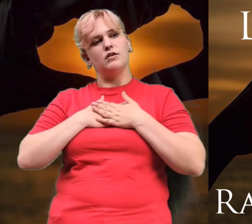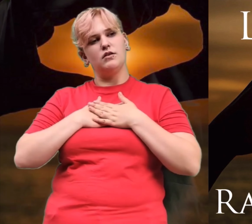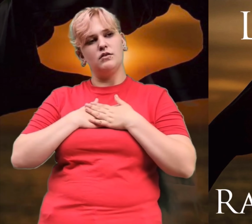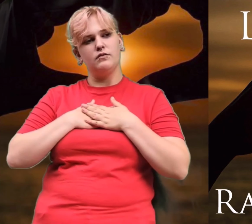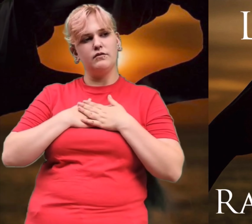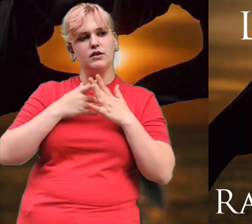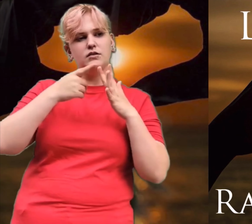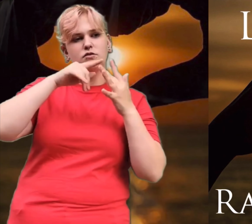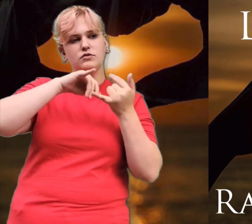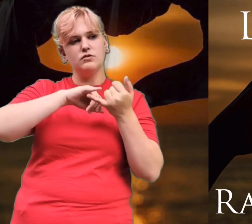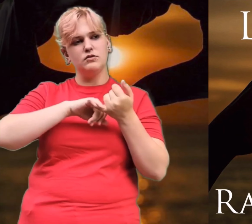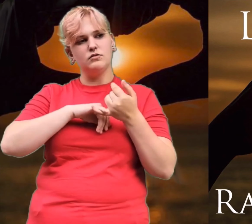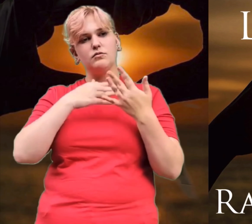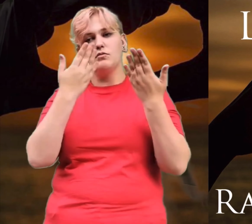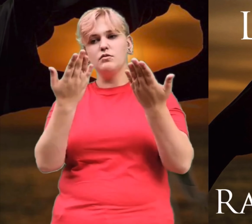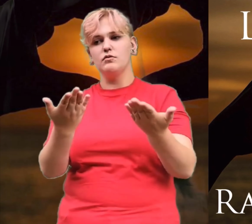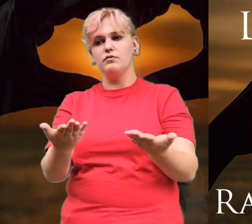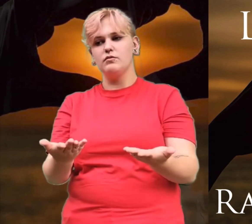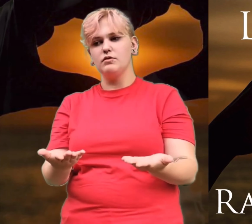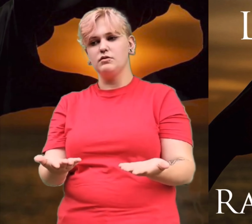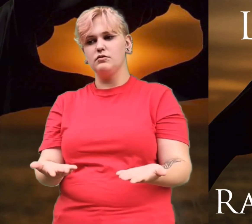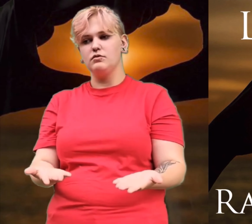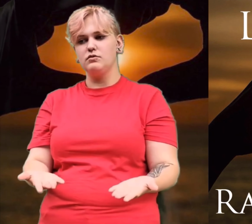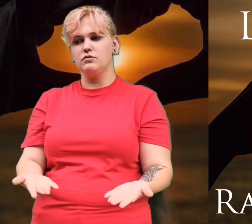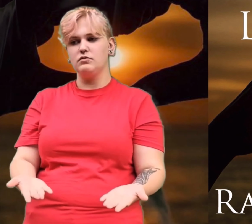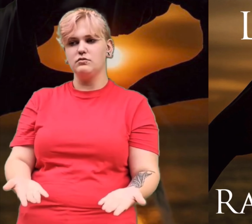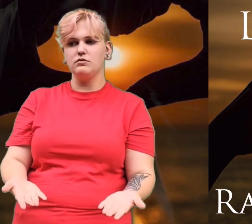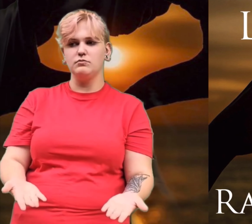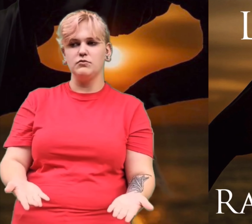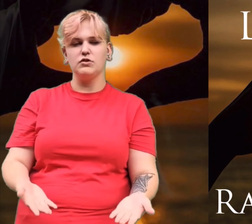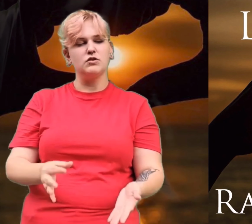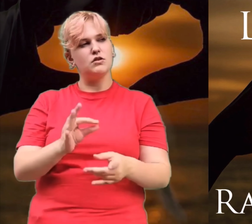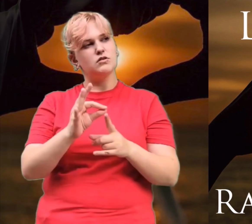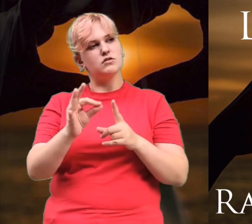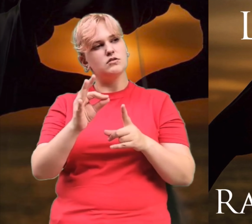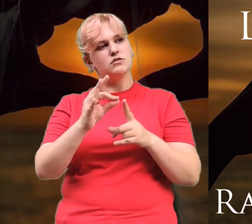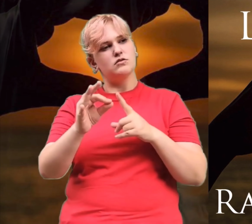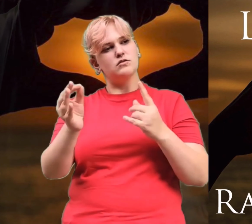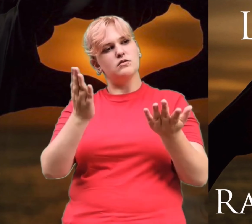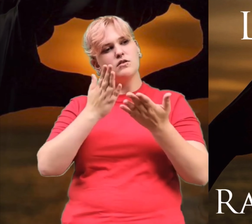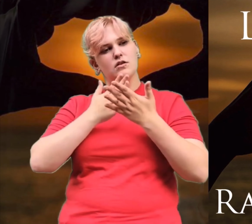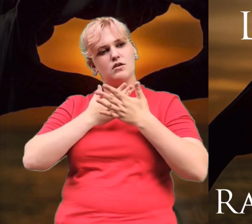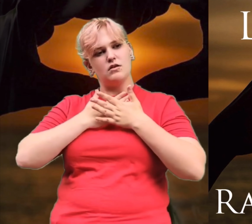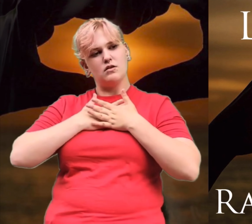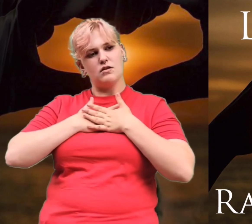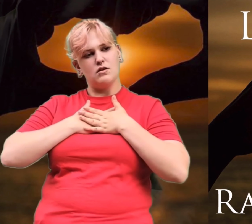Love is you. Love is precious.